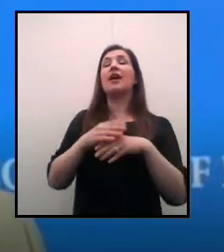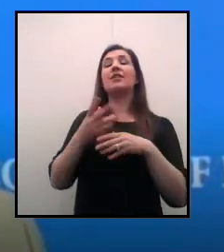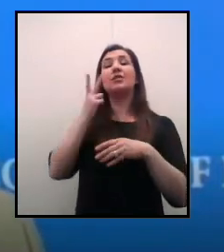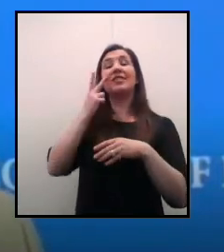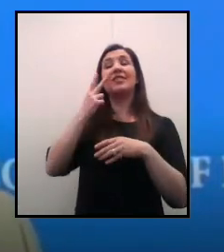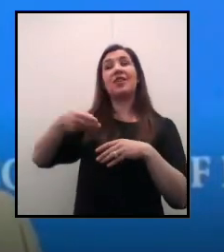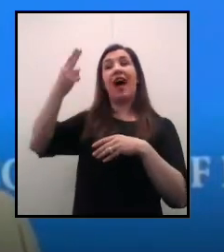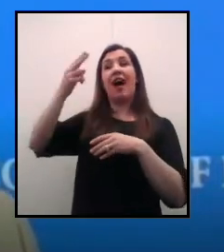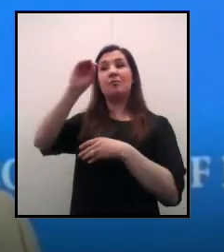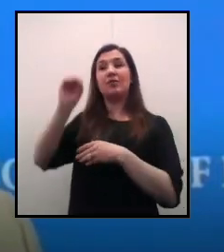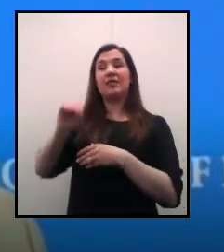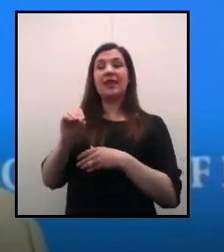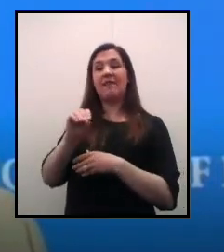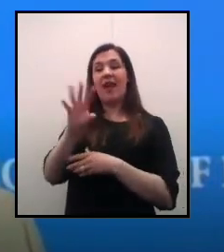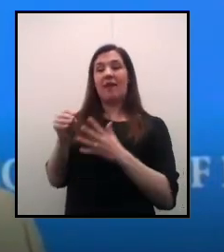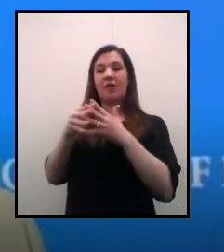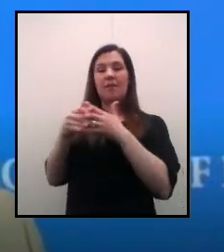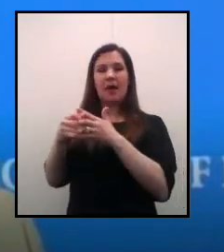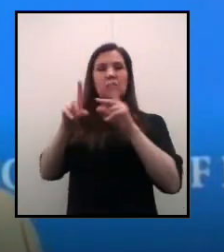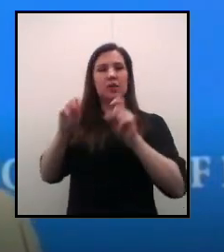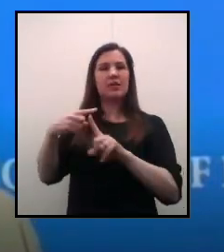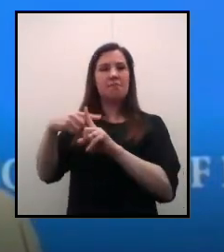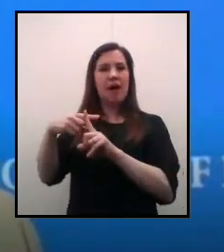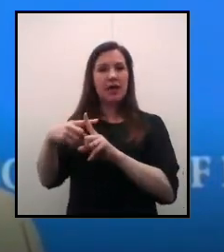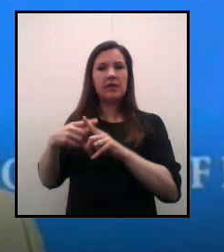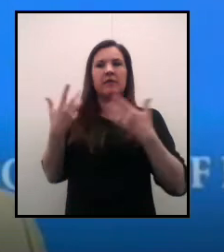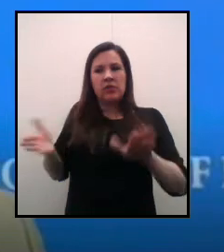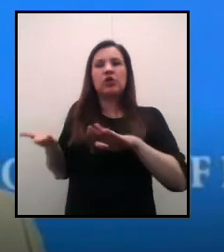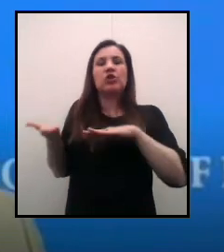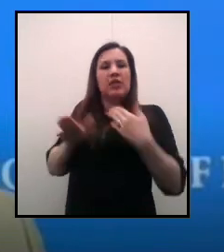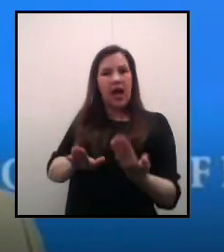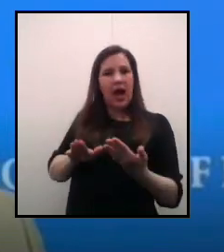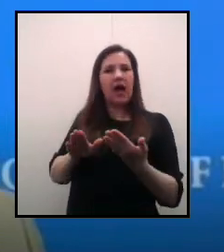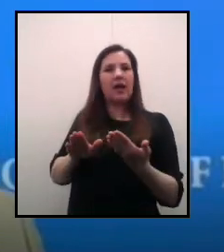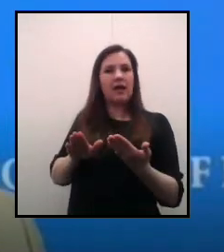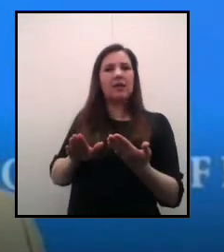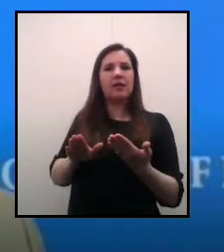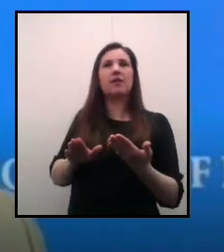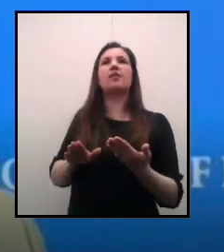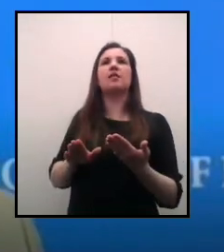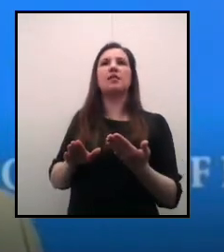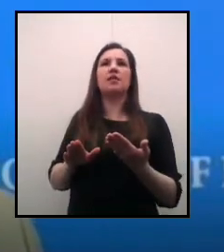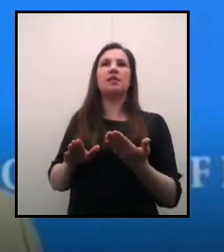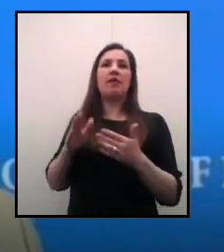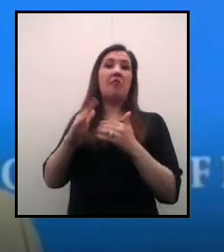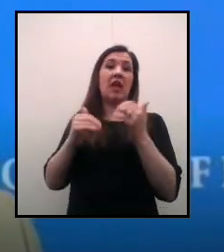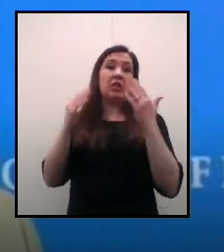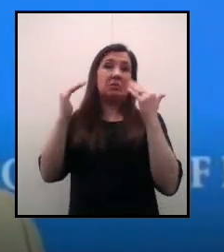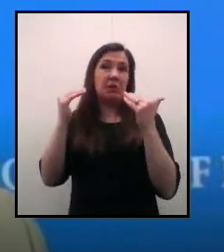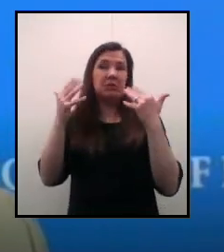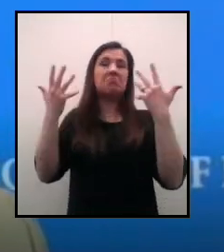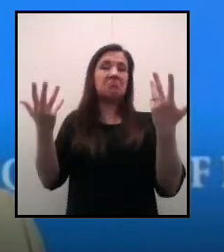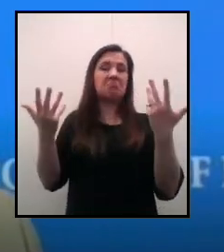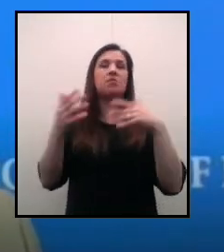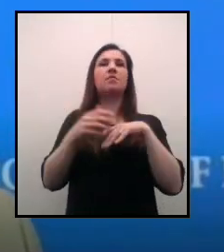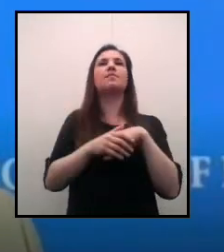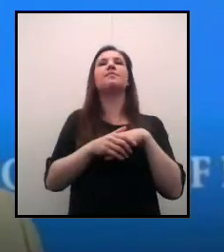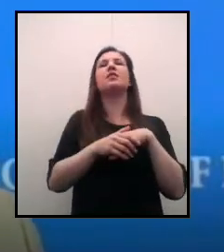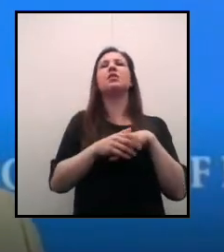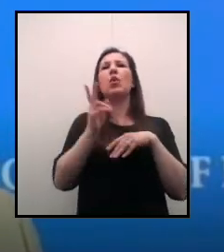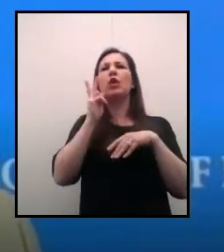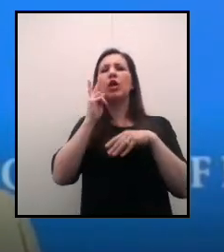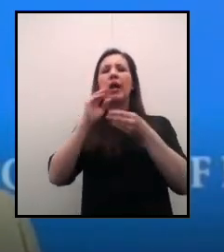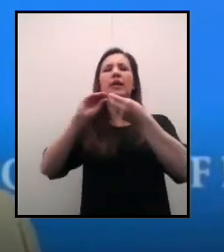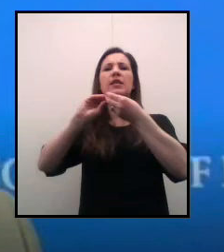amount of African Americans who test positive and have died from COVID-19 than what you would expect from your population. So we look at